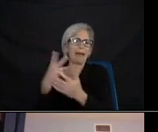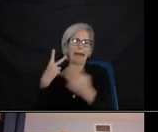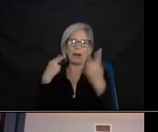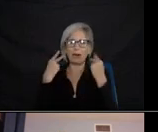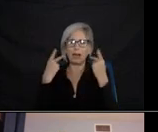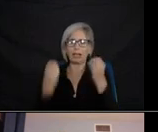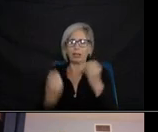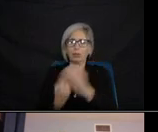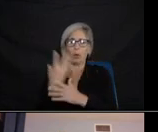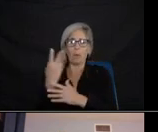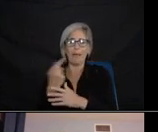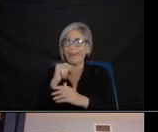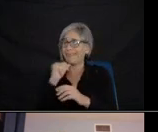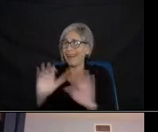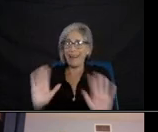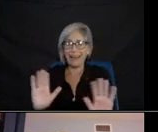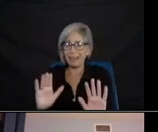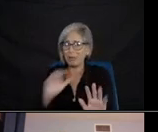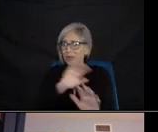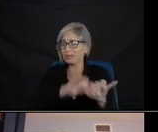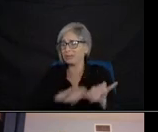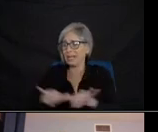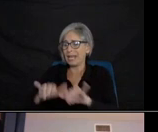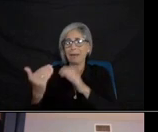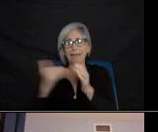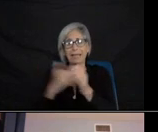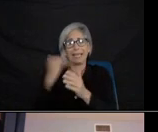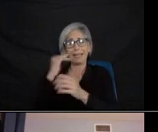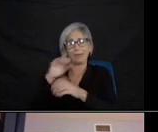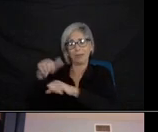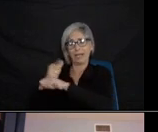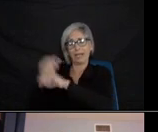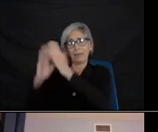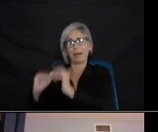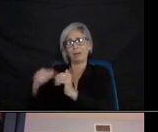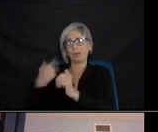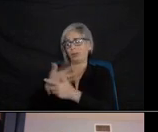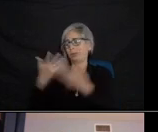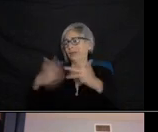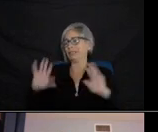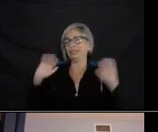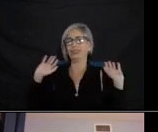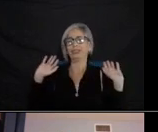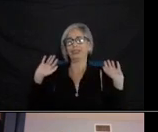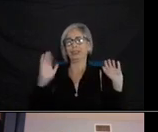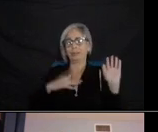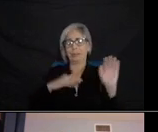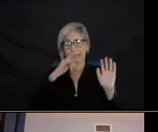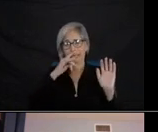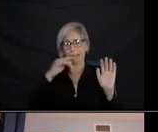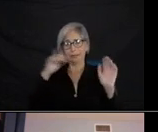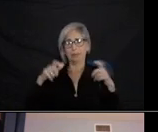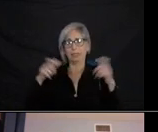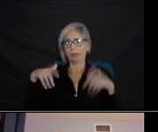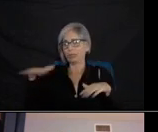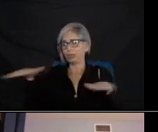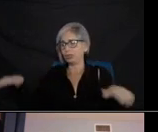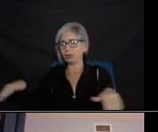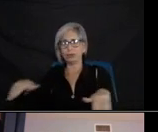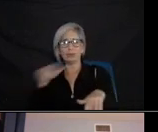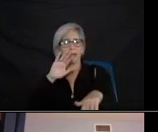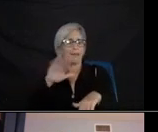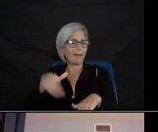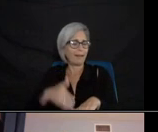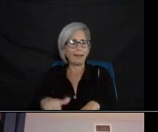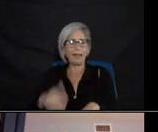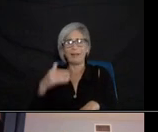will never be the same way again. You build houses, it will be gone. My kids, my grandkids will never have the